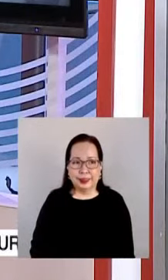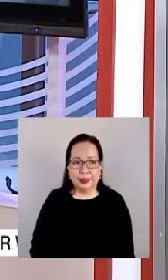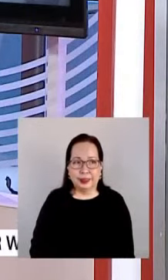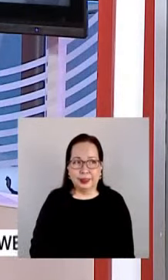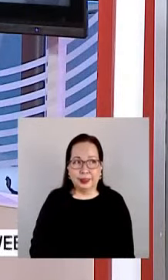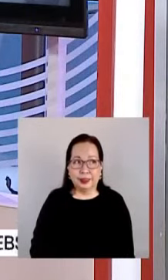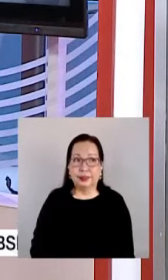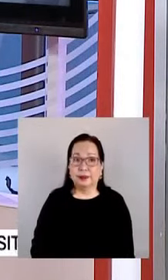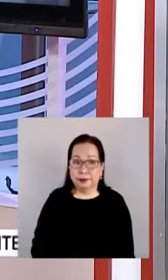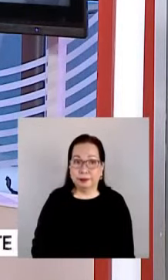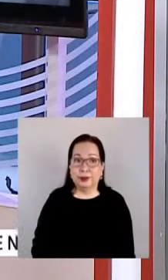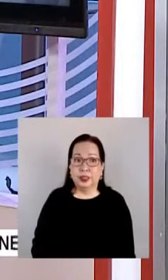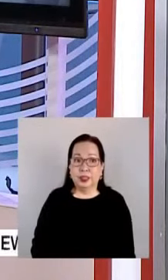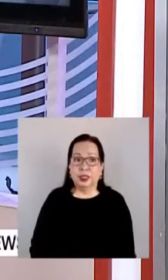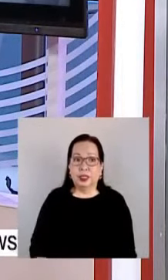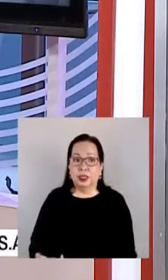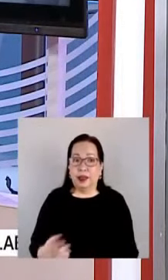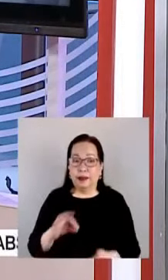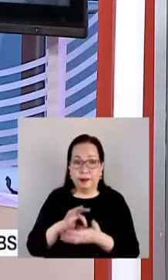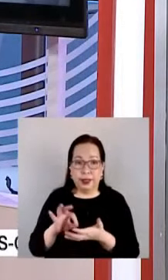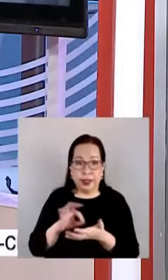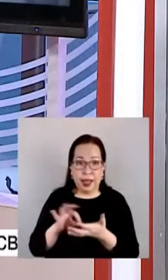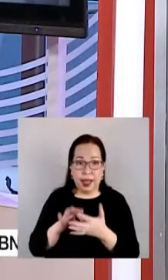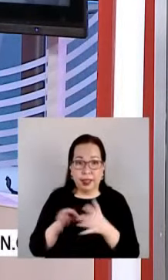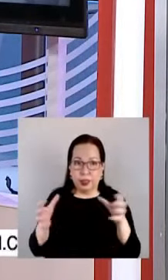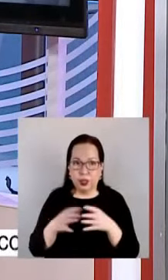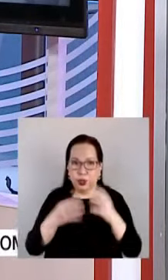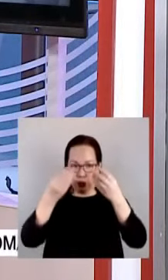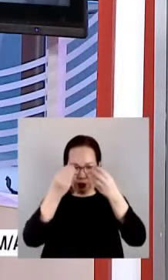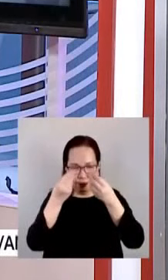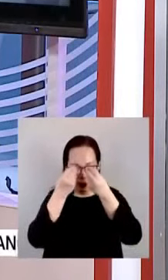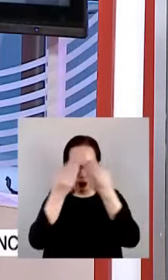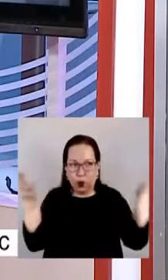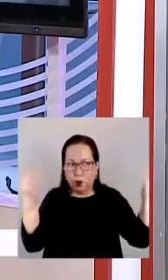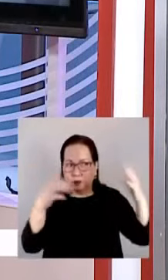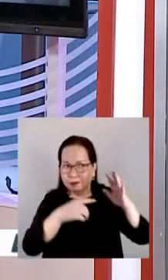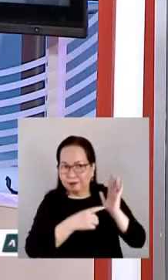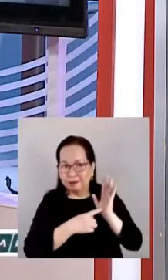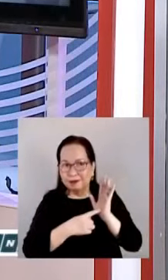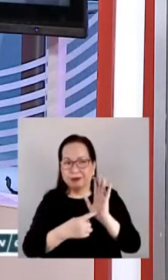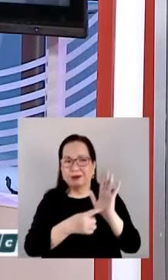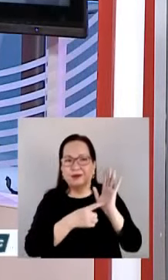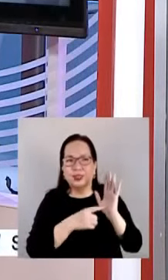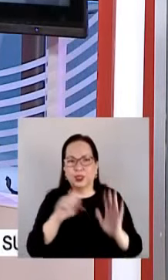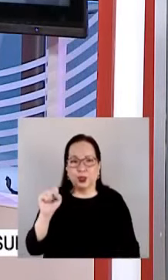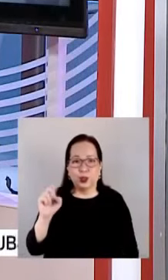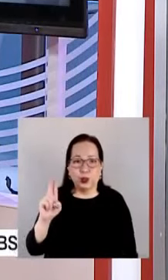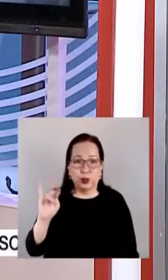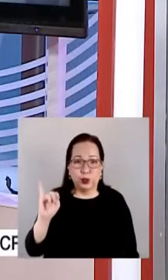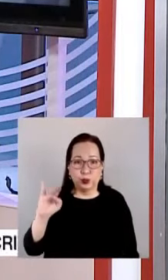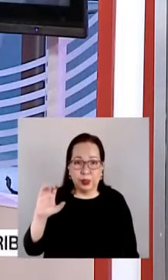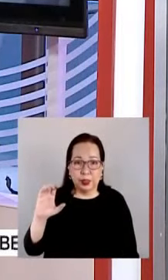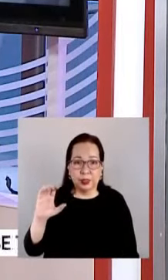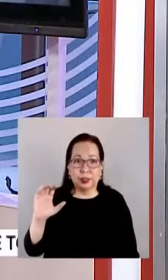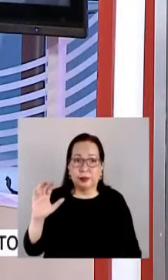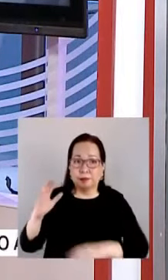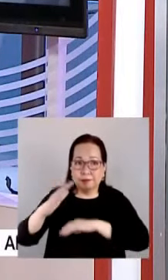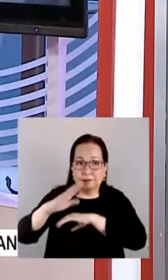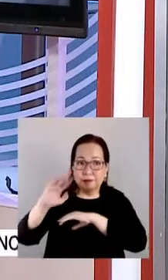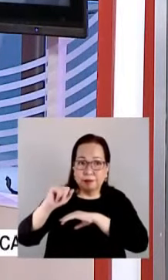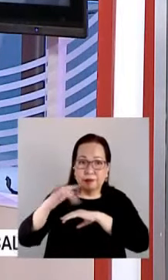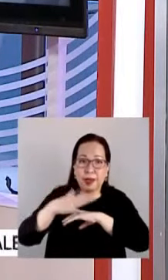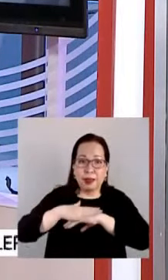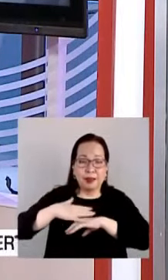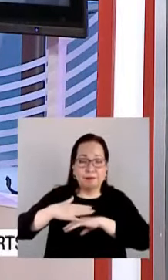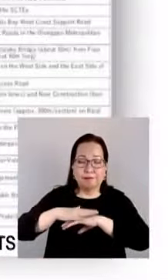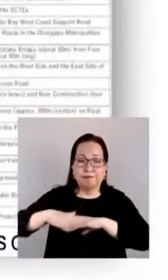The finance department also unveiled the Subic Bay Regional Development Master Plan, which was finalized with the assistance of the Japan International